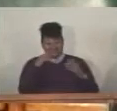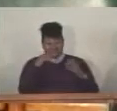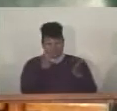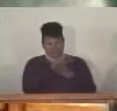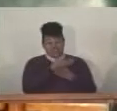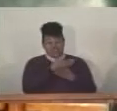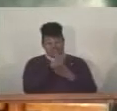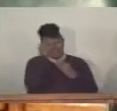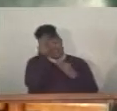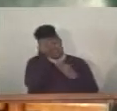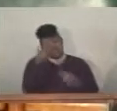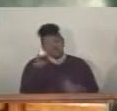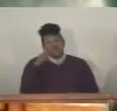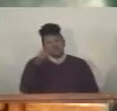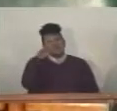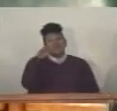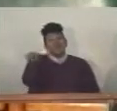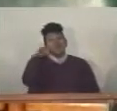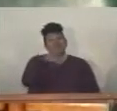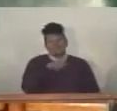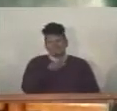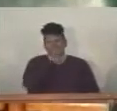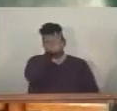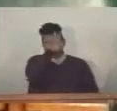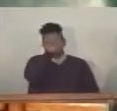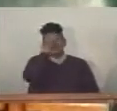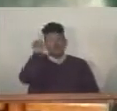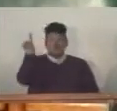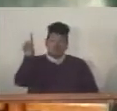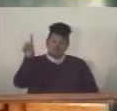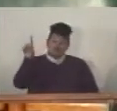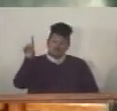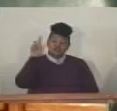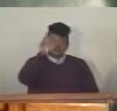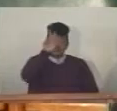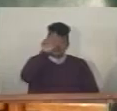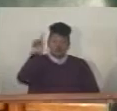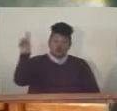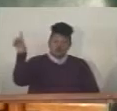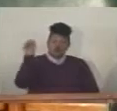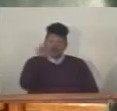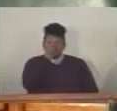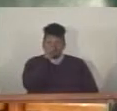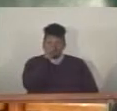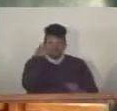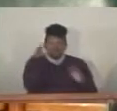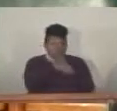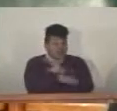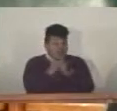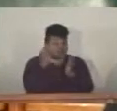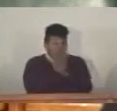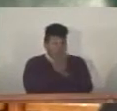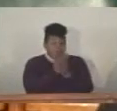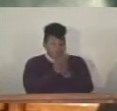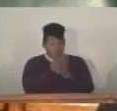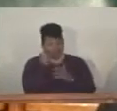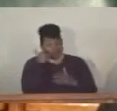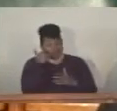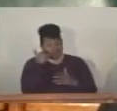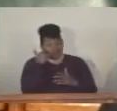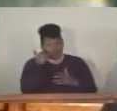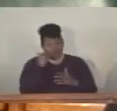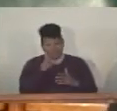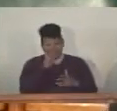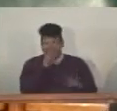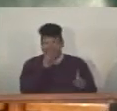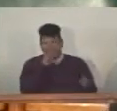also want to remind them, Mr. President, that 311, the confidential Crime Stop line, which is not even answered in